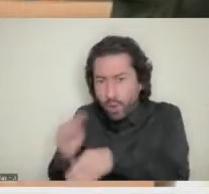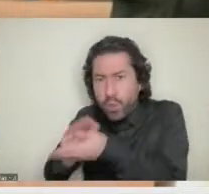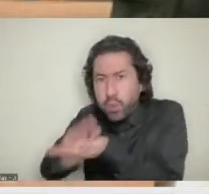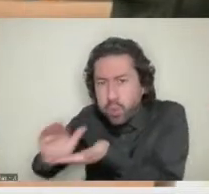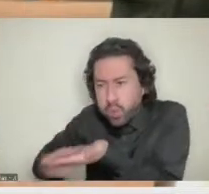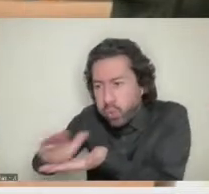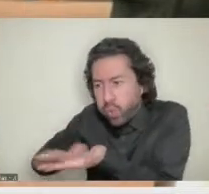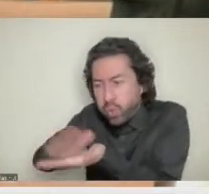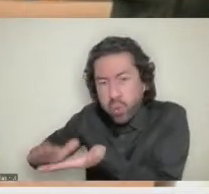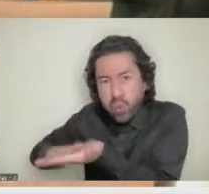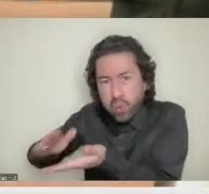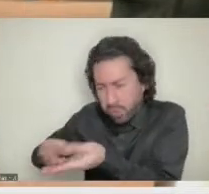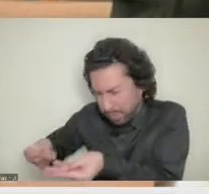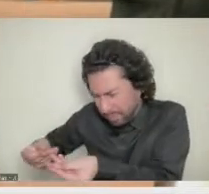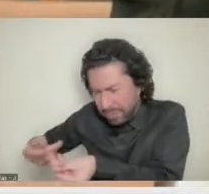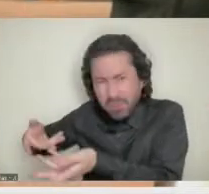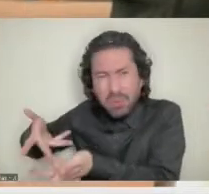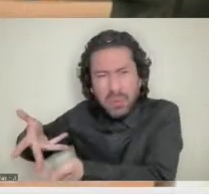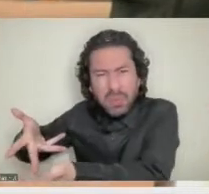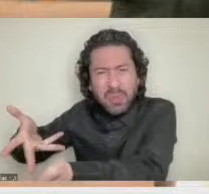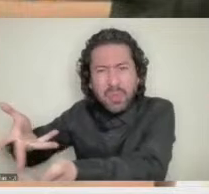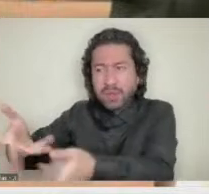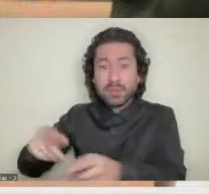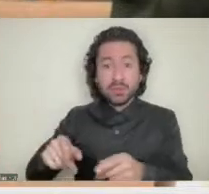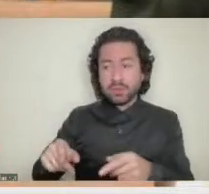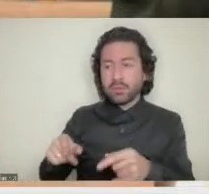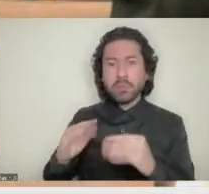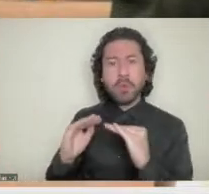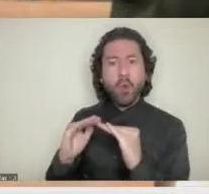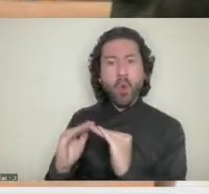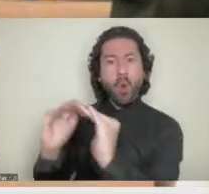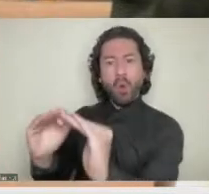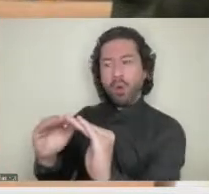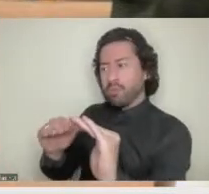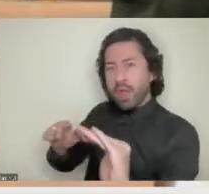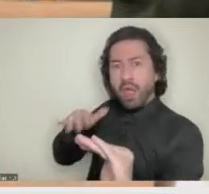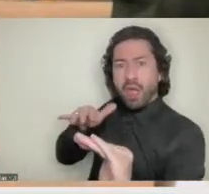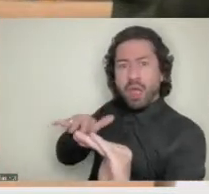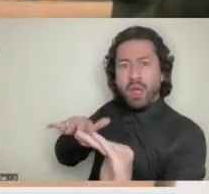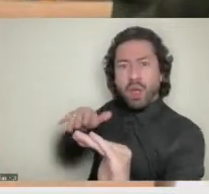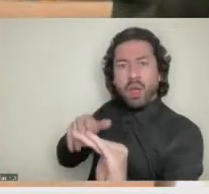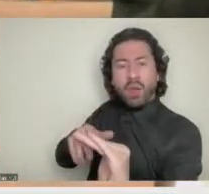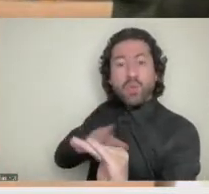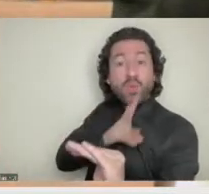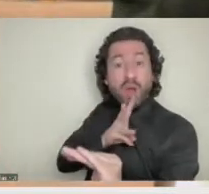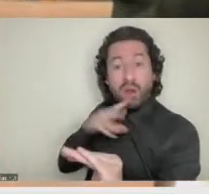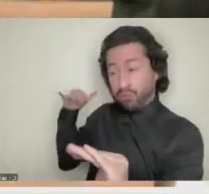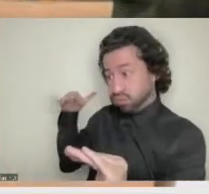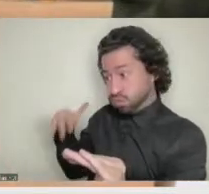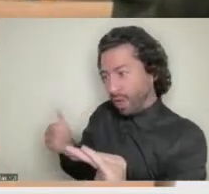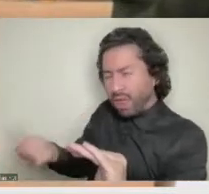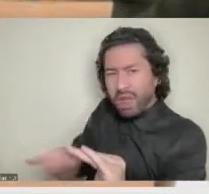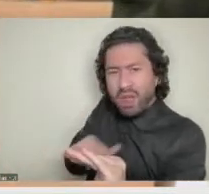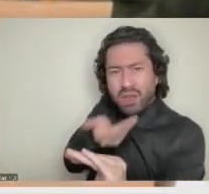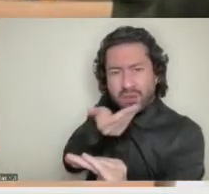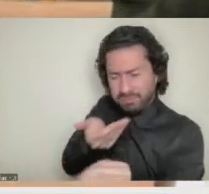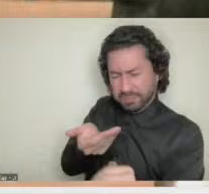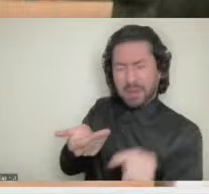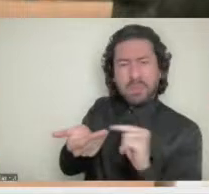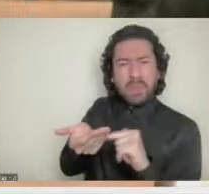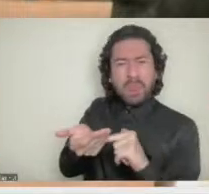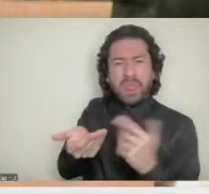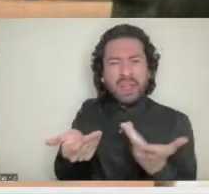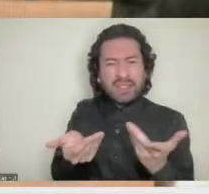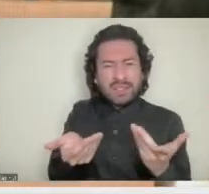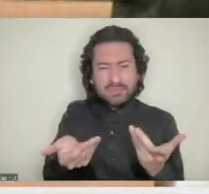individuals using the river water for gold mining activities. And a lot of